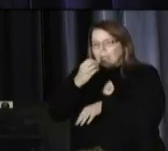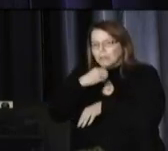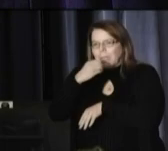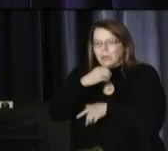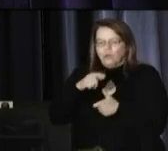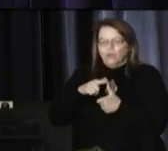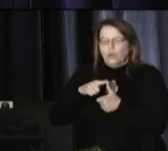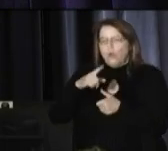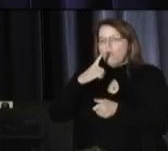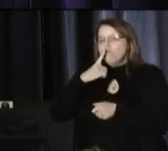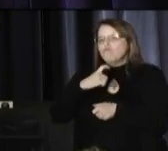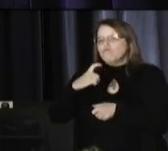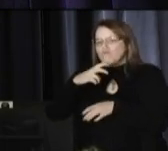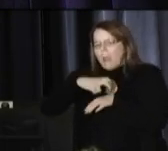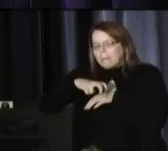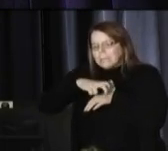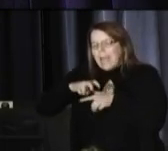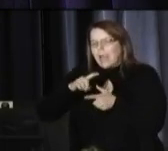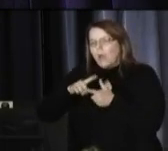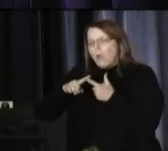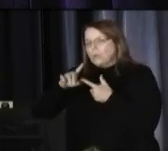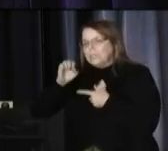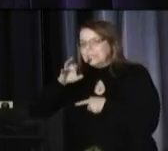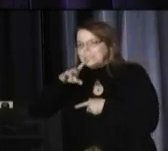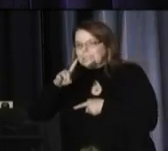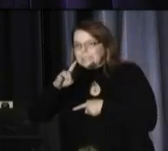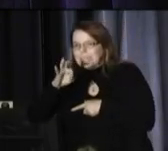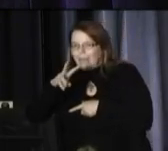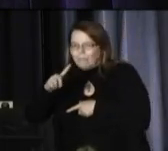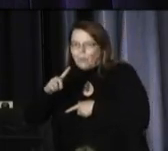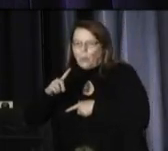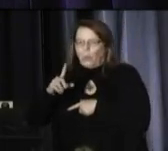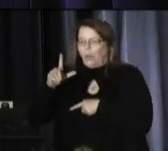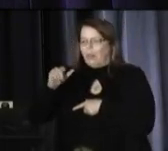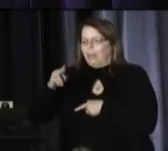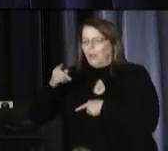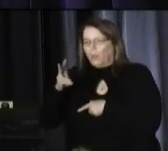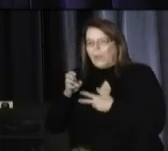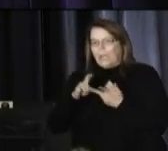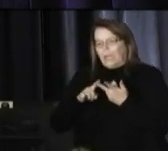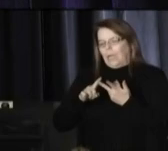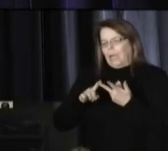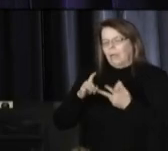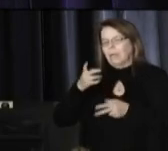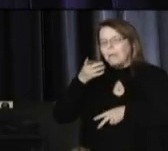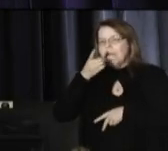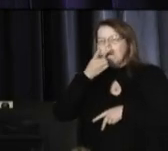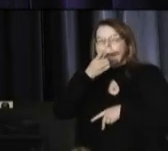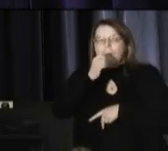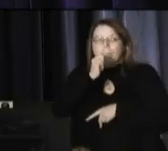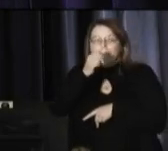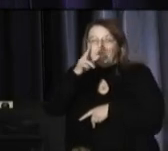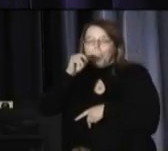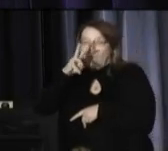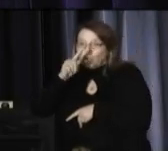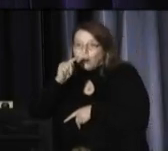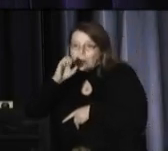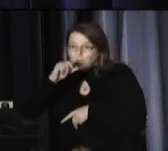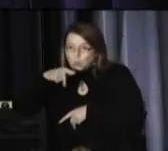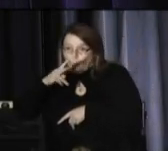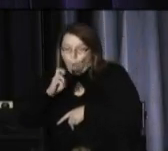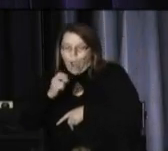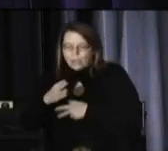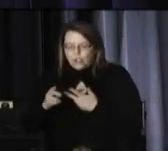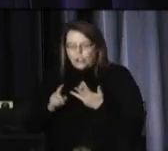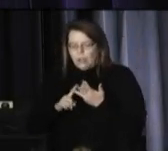potatoes, seafood linguine, ginger, turmeric, butternut squash soup, caramelized Brussels sprouts,